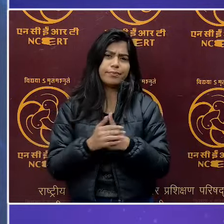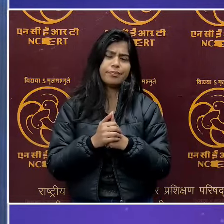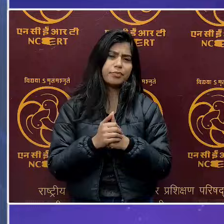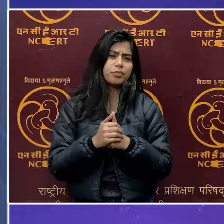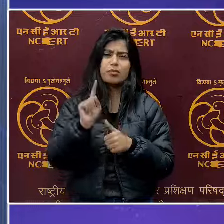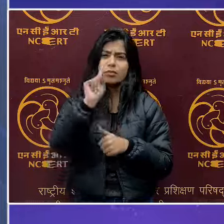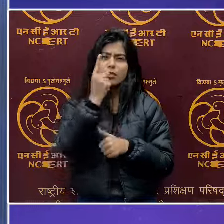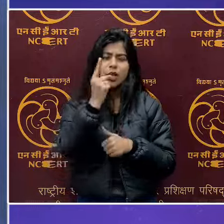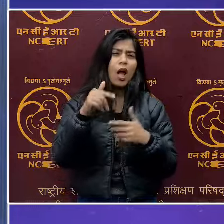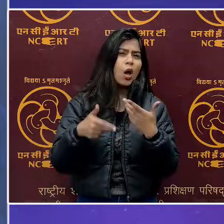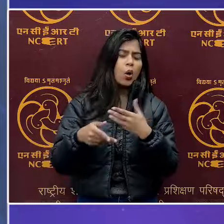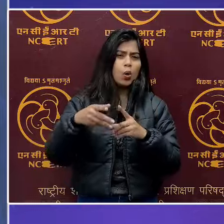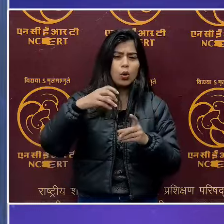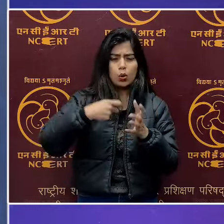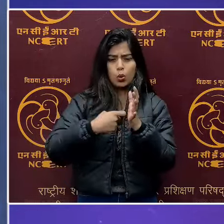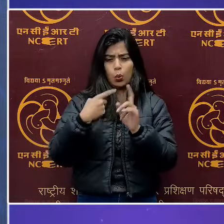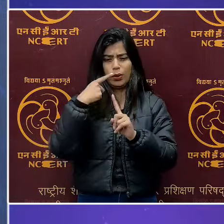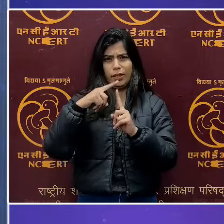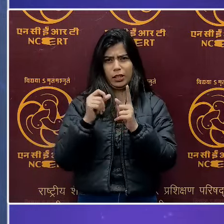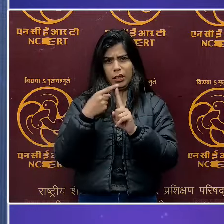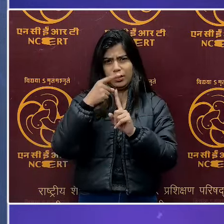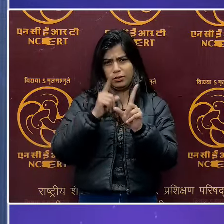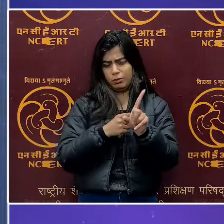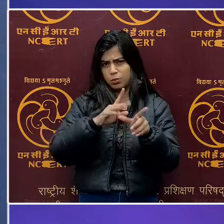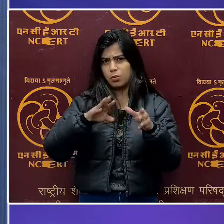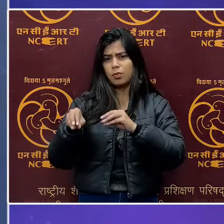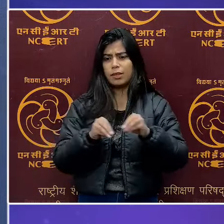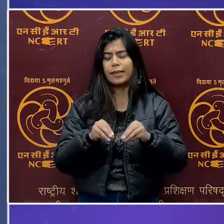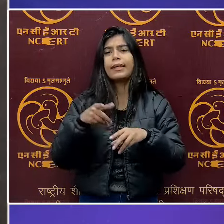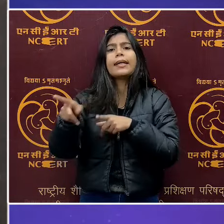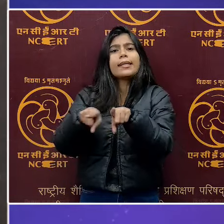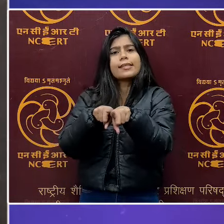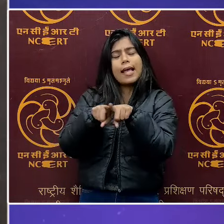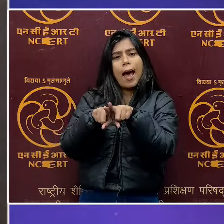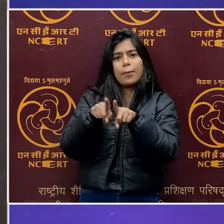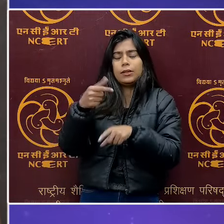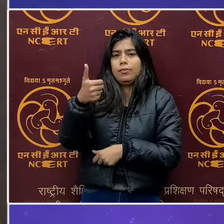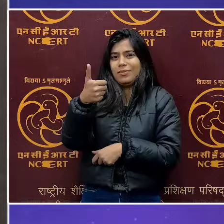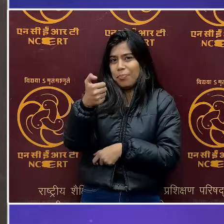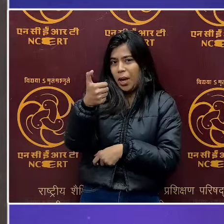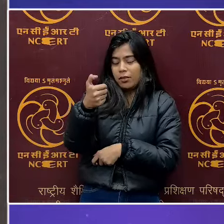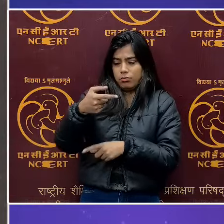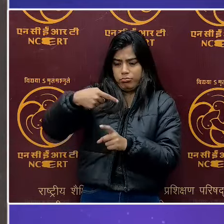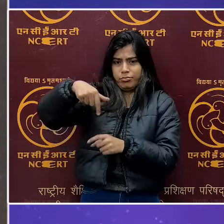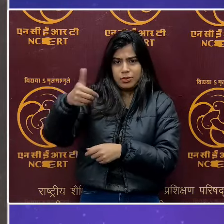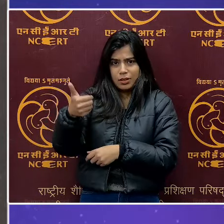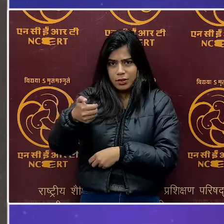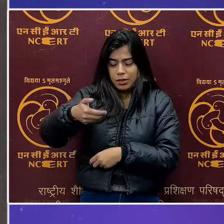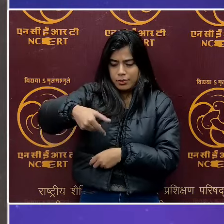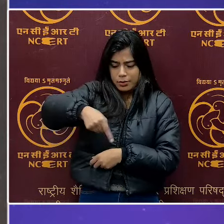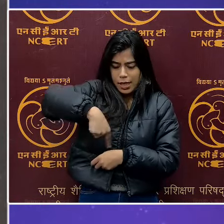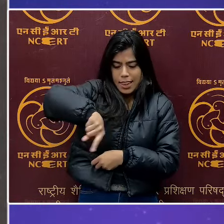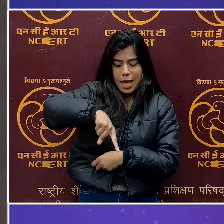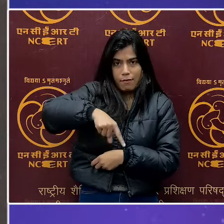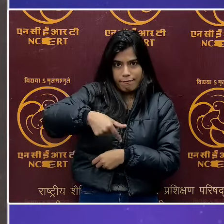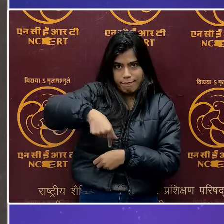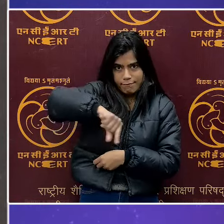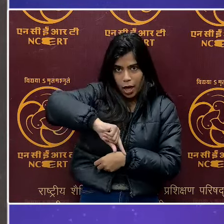rotatory motion is, say for example, this pen I am rotating along a circular path.